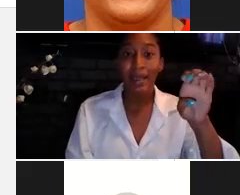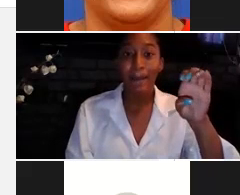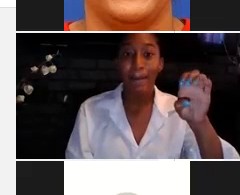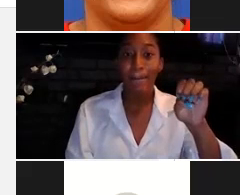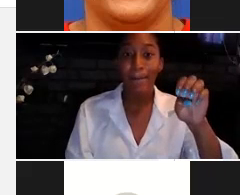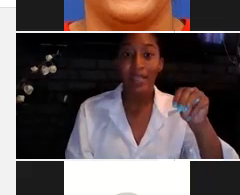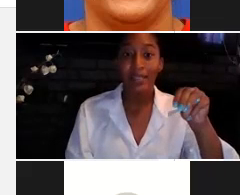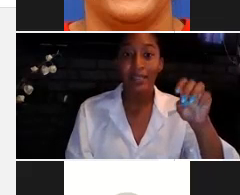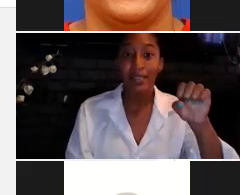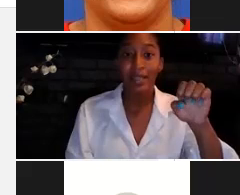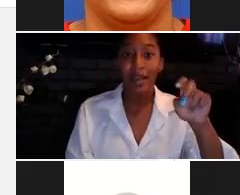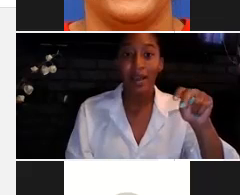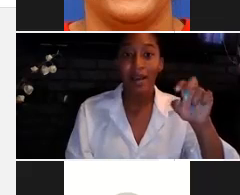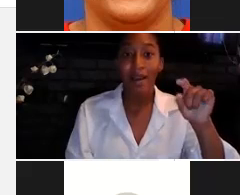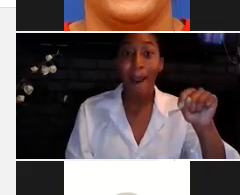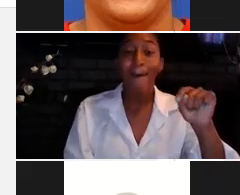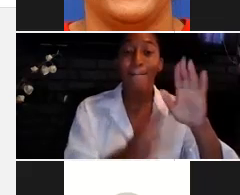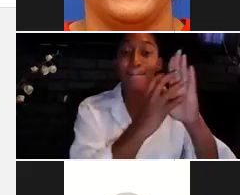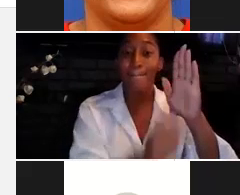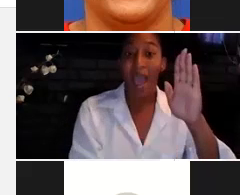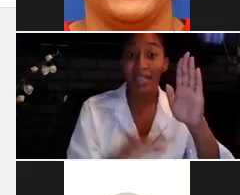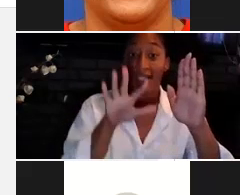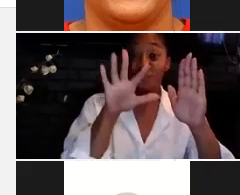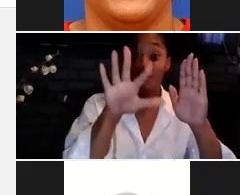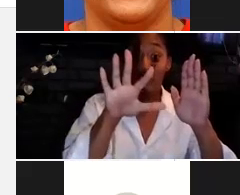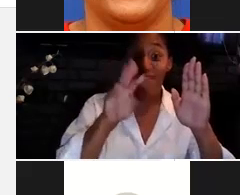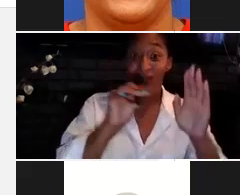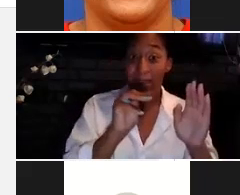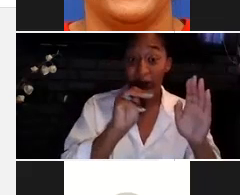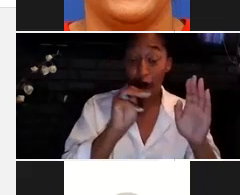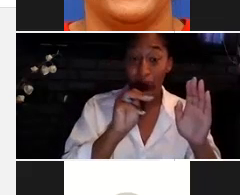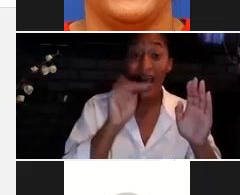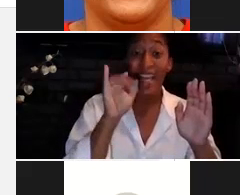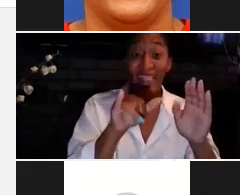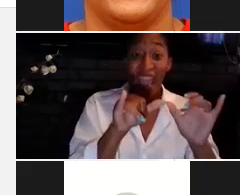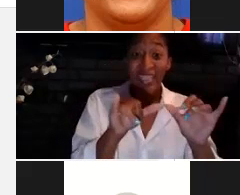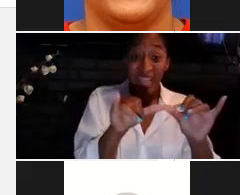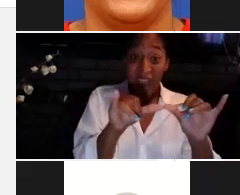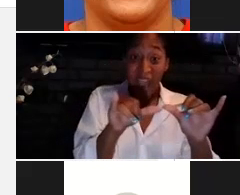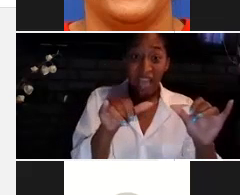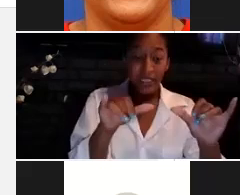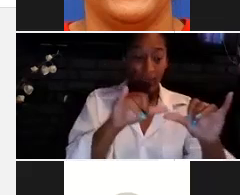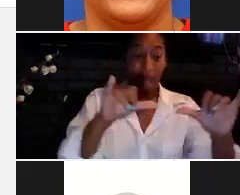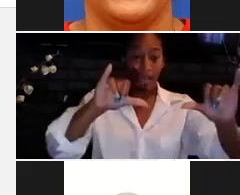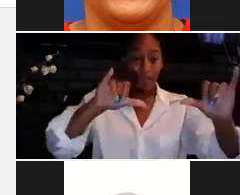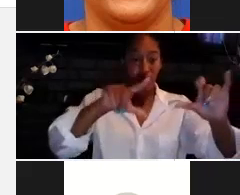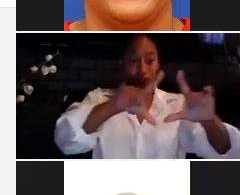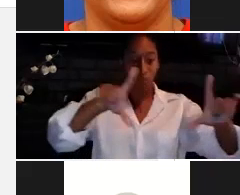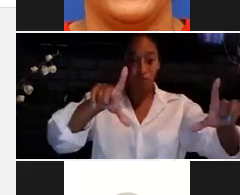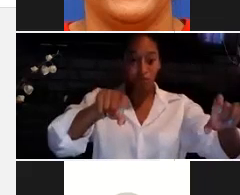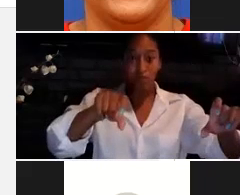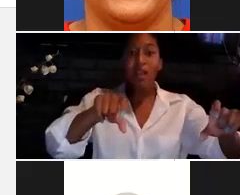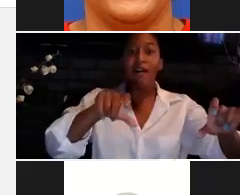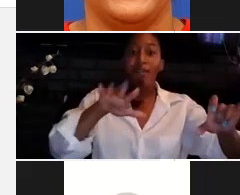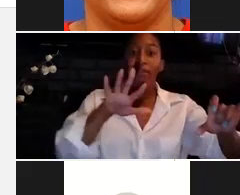minus 5 meters. So the size is the 5 meters, and the direction was given by